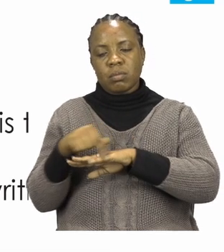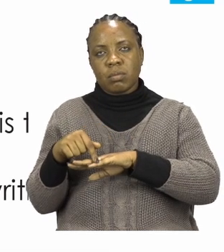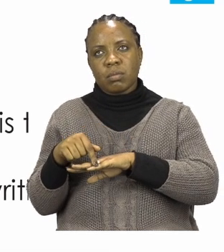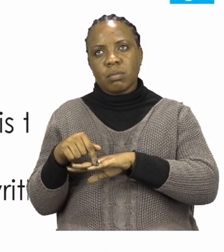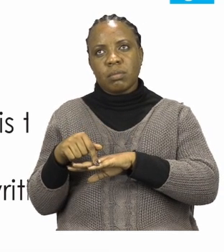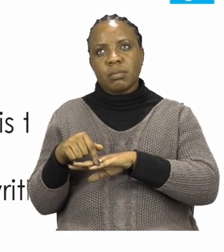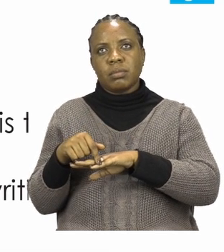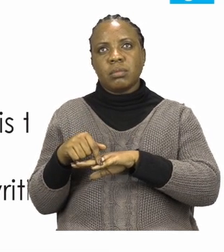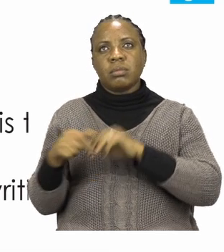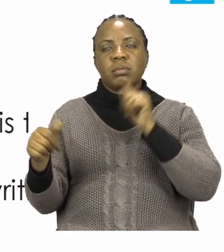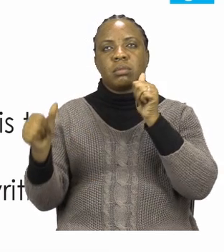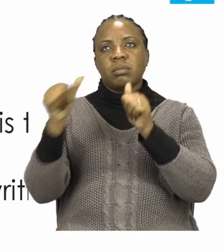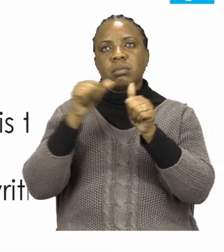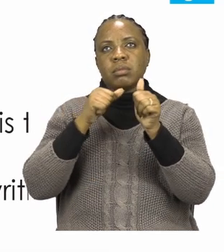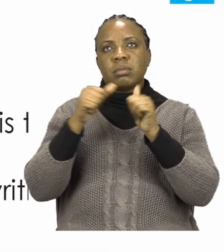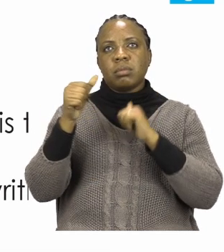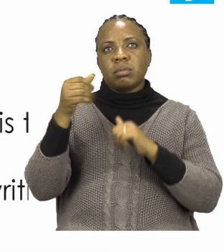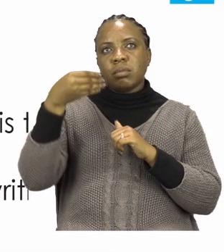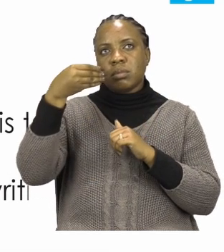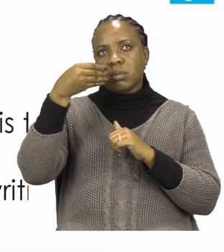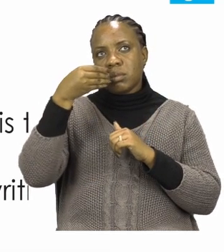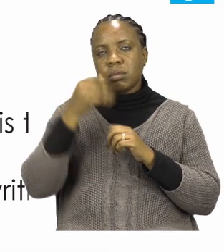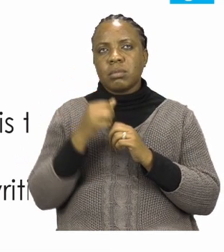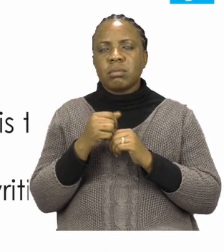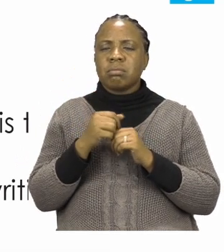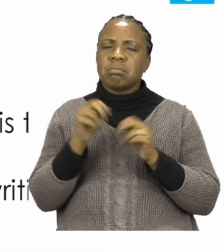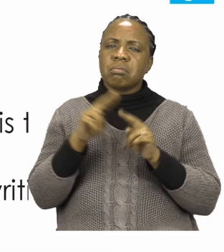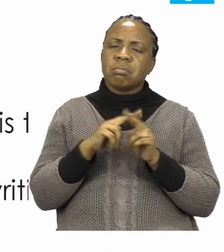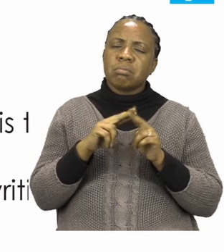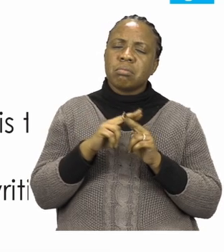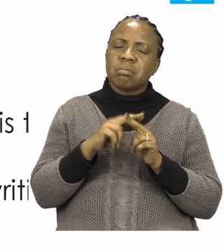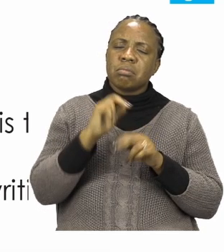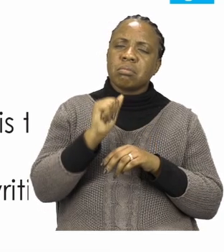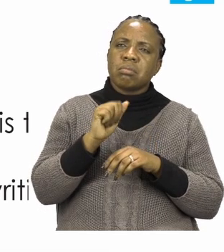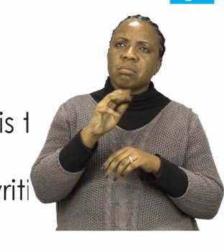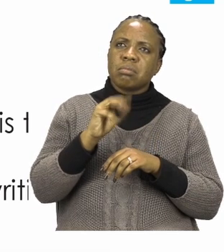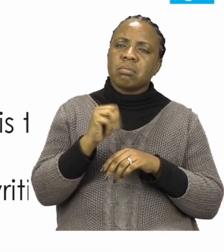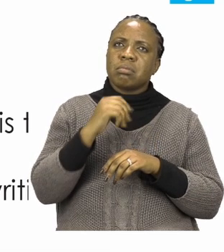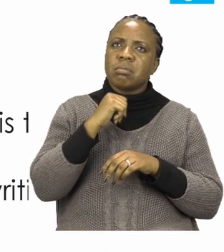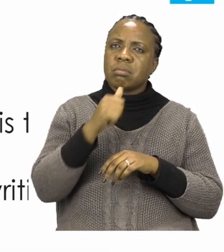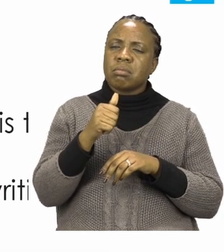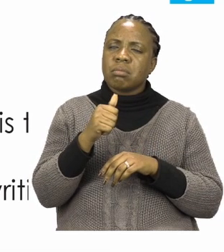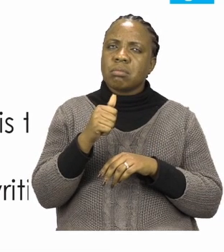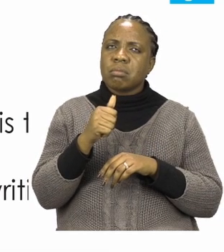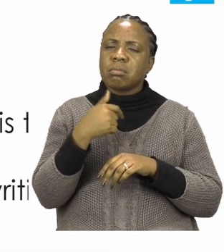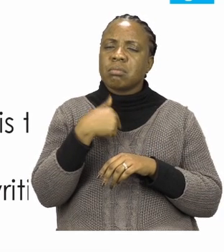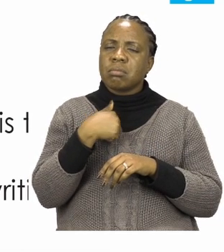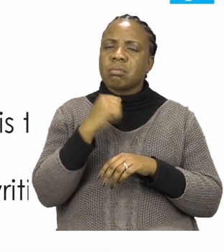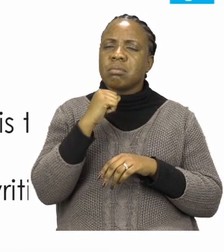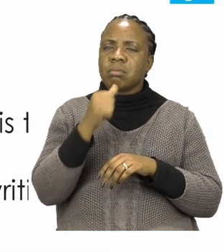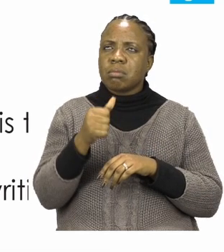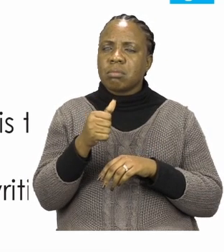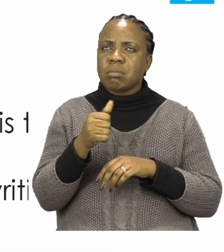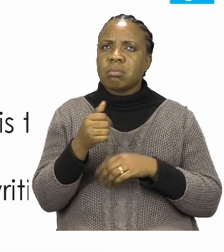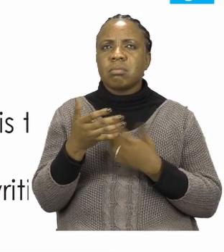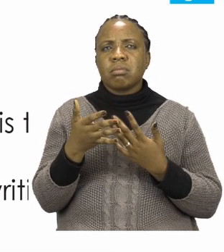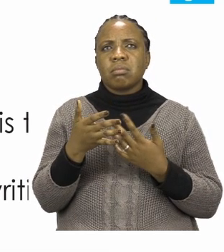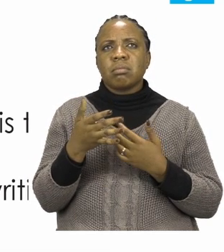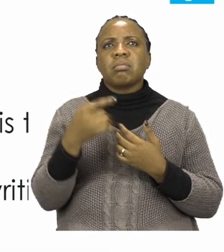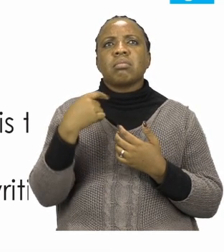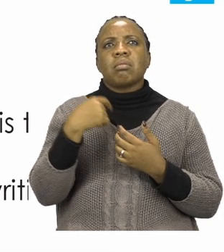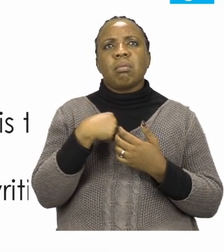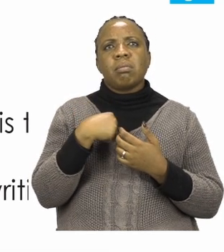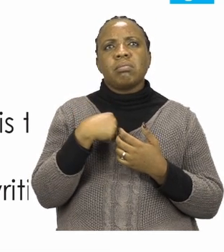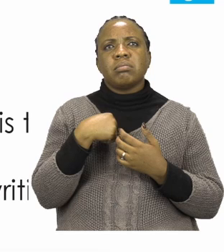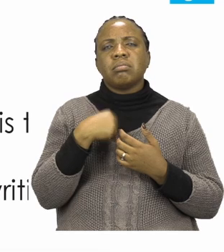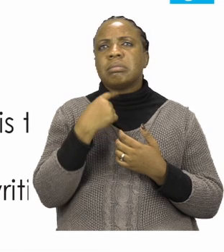eating pizza. Do we use am, I am, or do we say